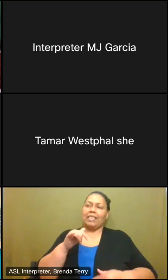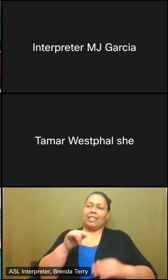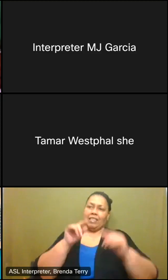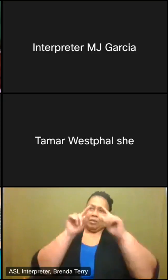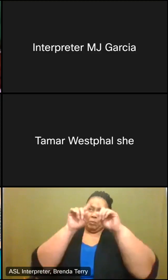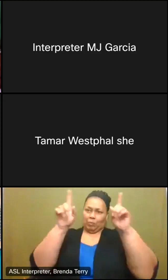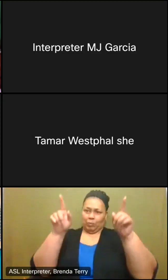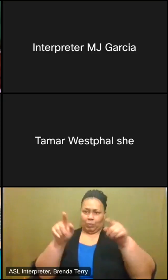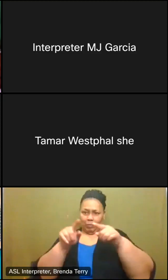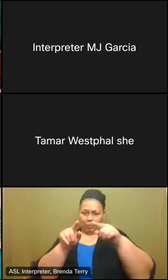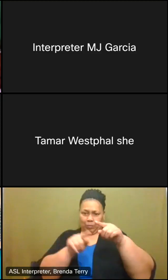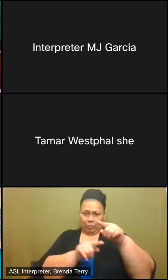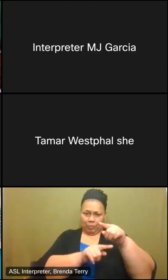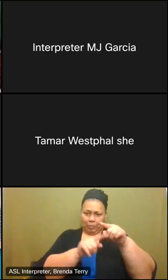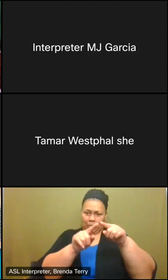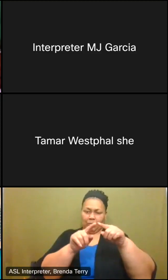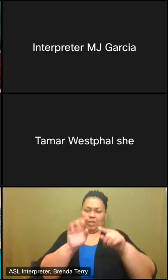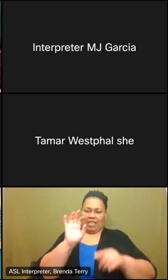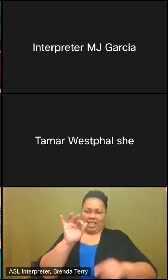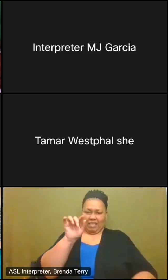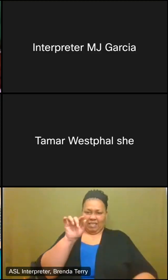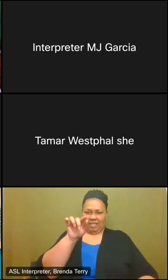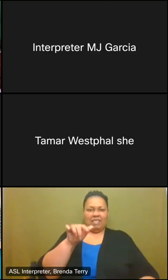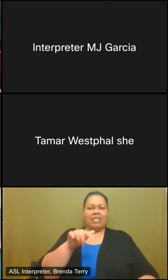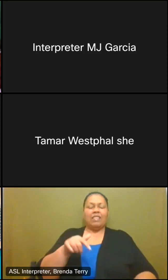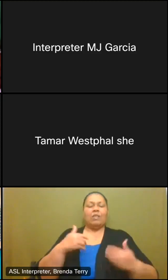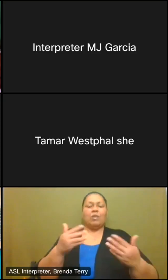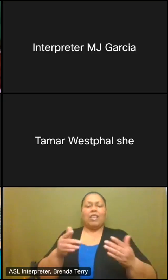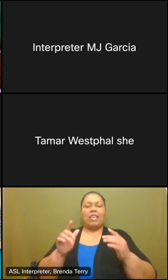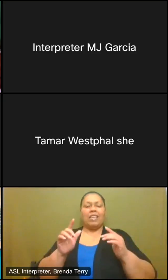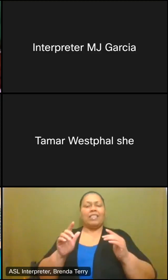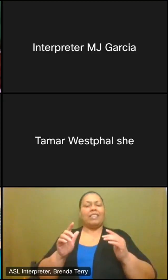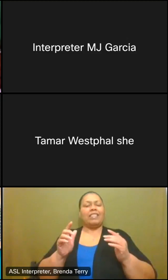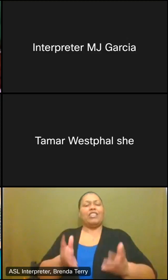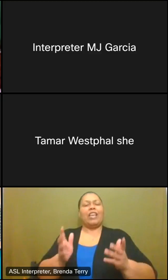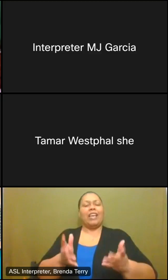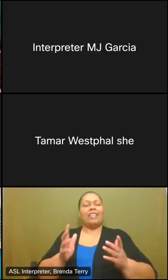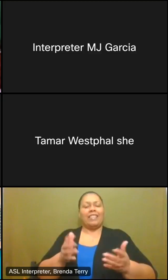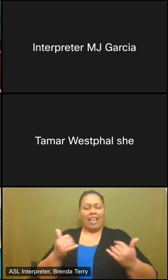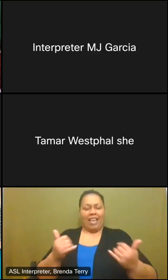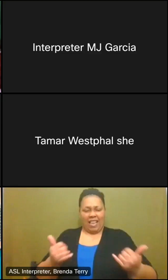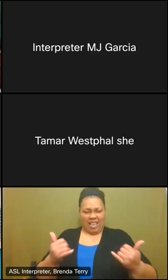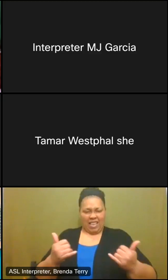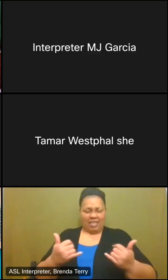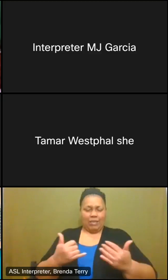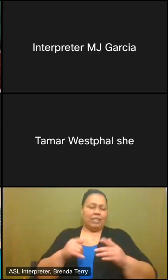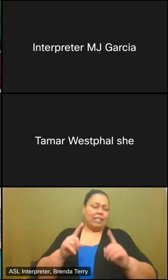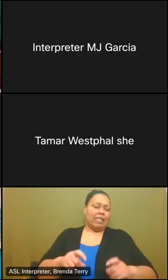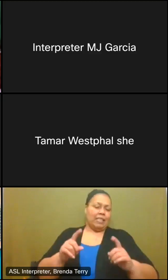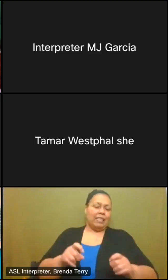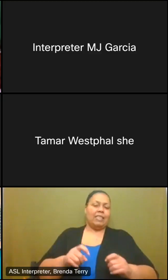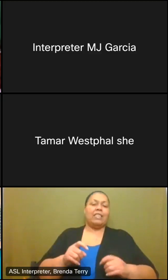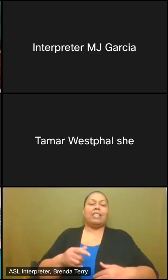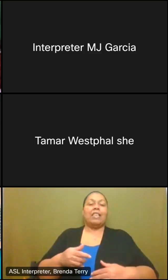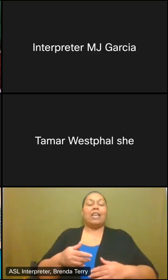it. Let's test that chat feature now. Please introduce yourself in the chat and let us know where you're joining